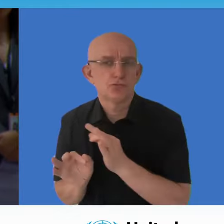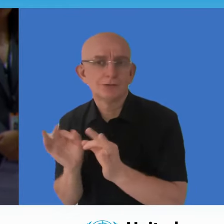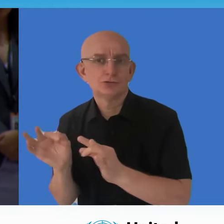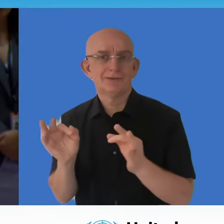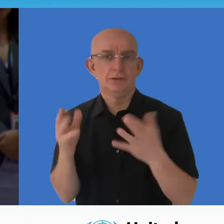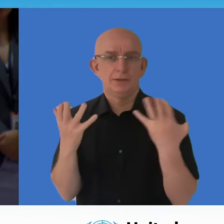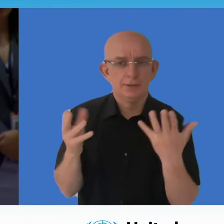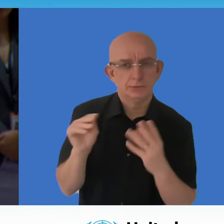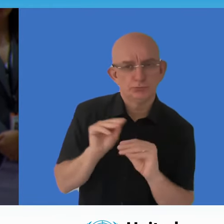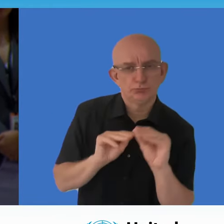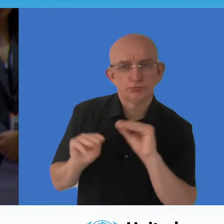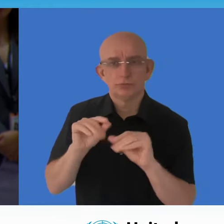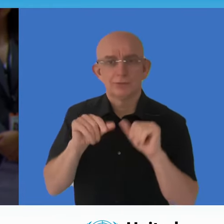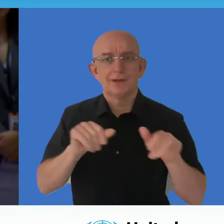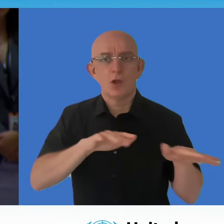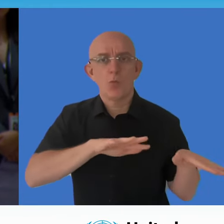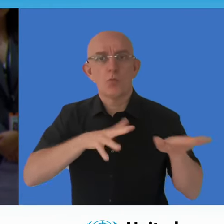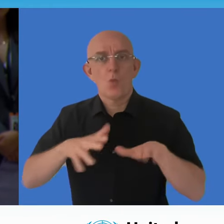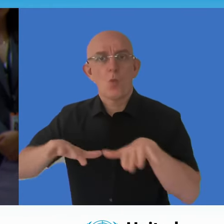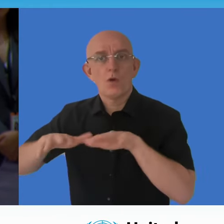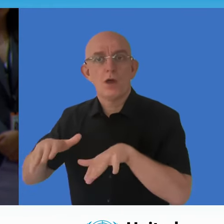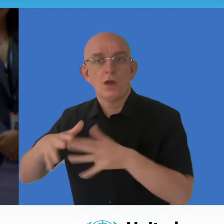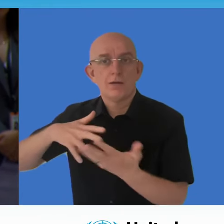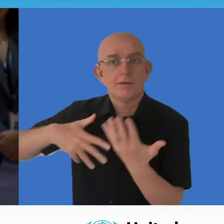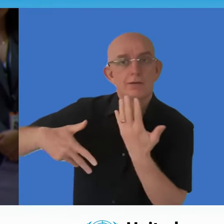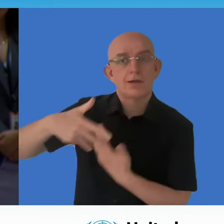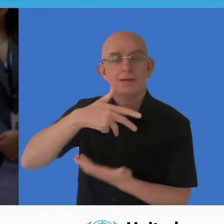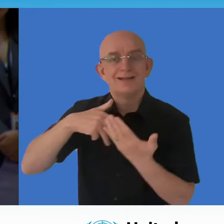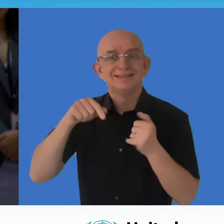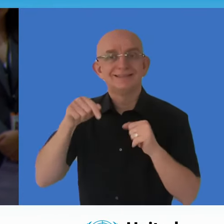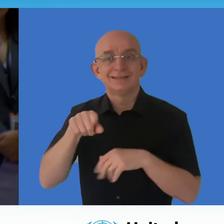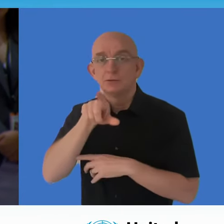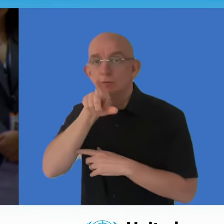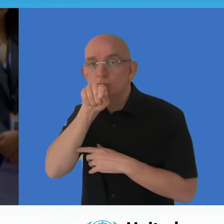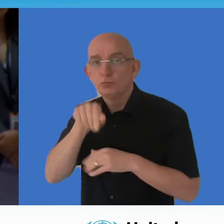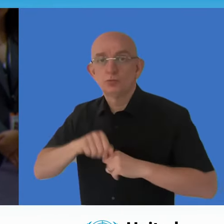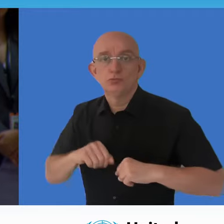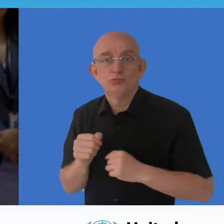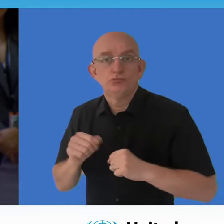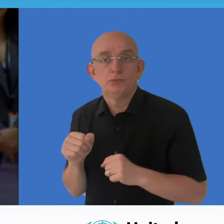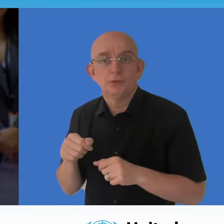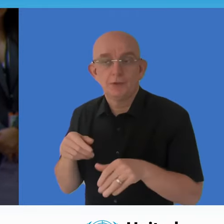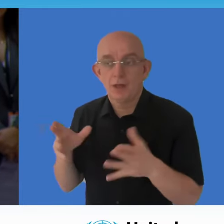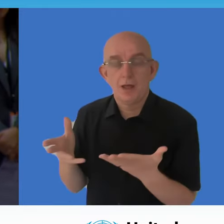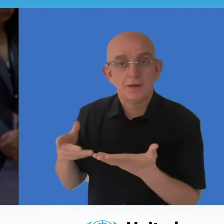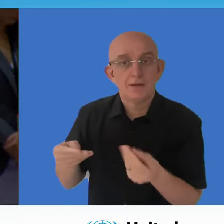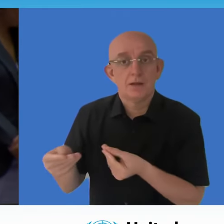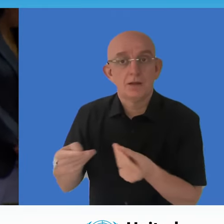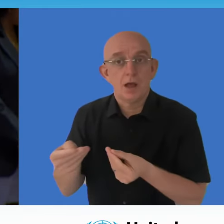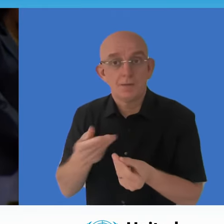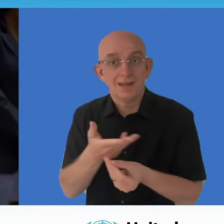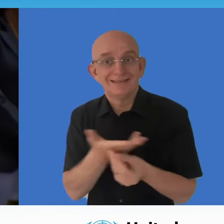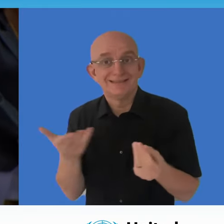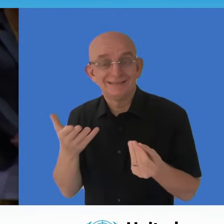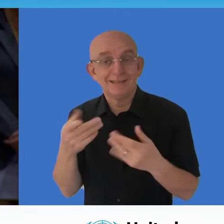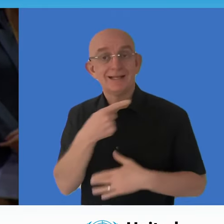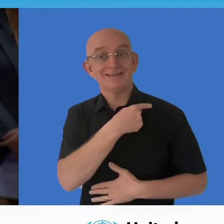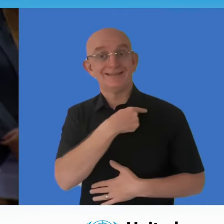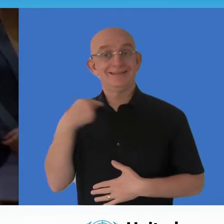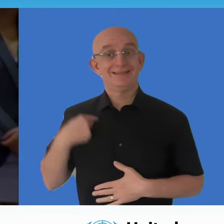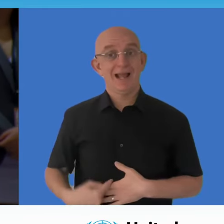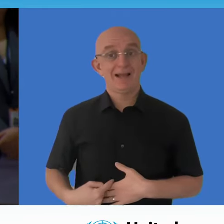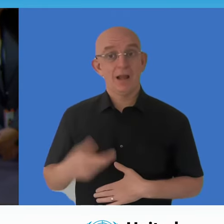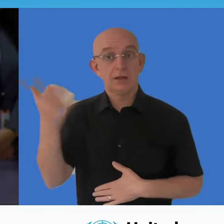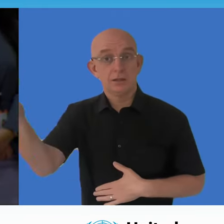In China, young entrepreneurs are building robots to clean polluted waters.